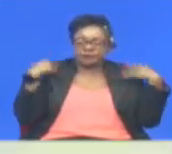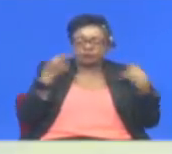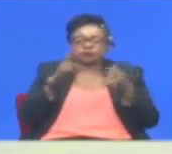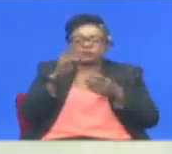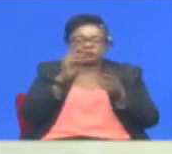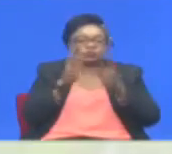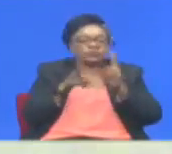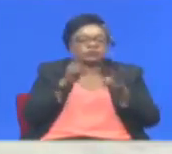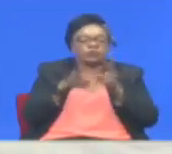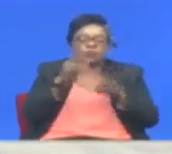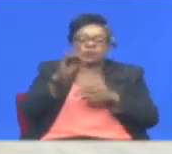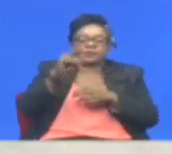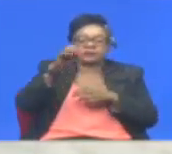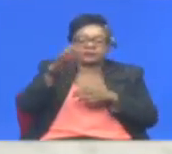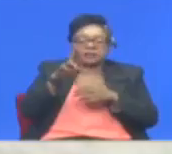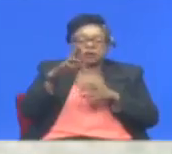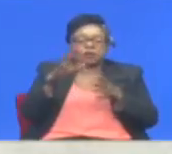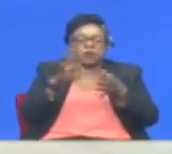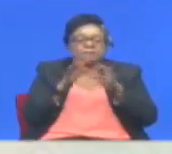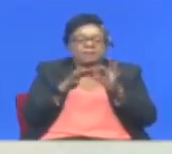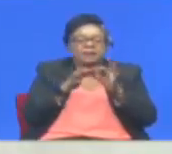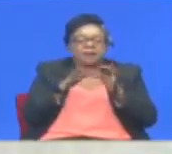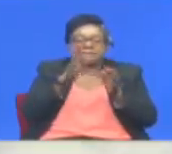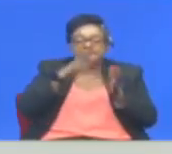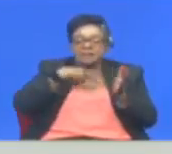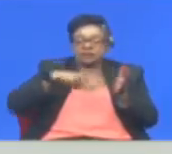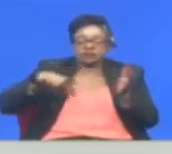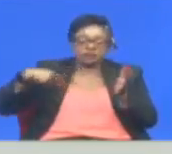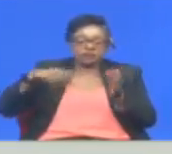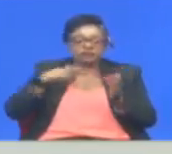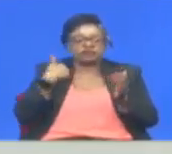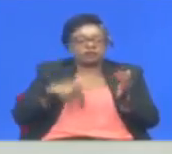Winter Olympics in Beijing, China.